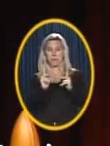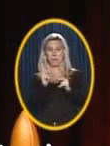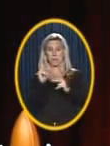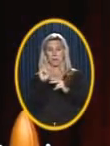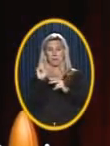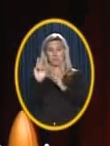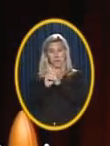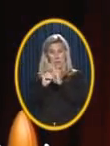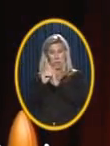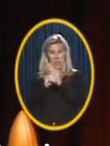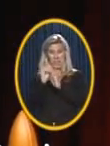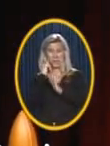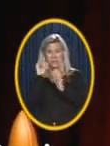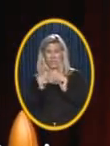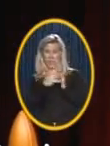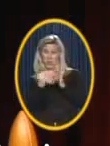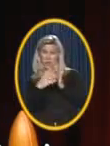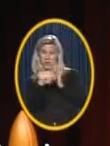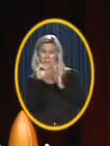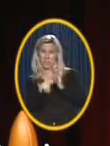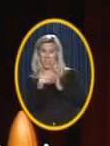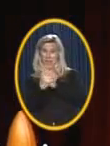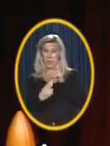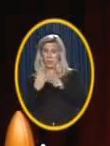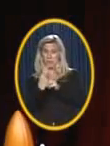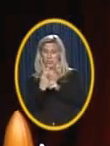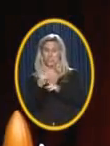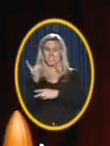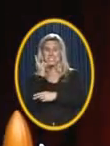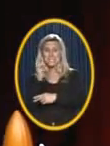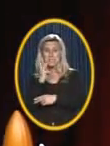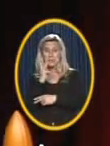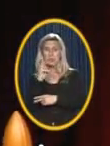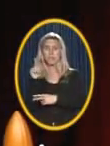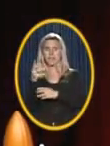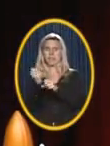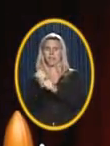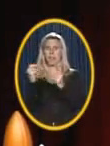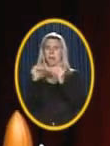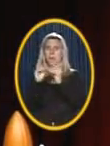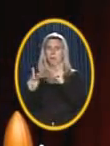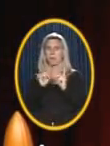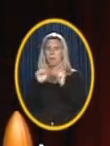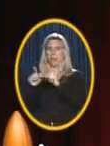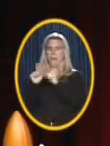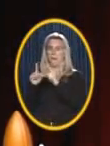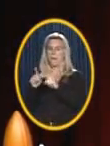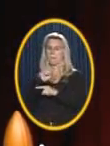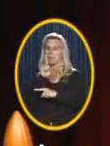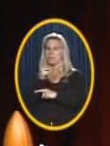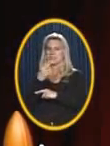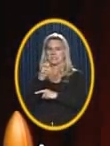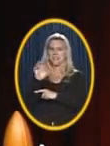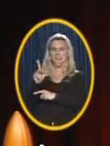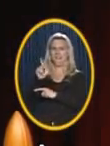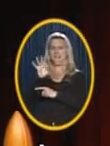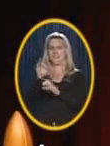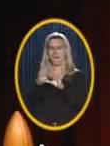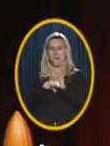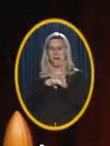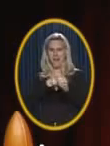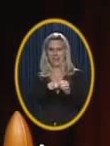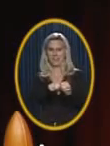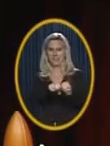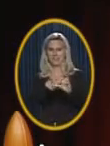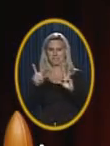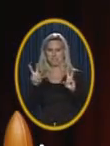Disney could duplicate that, they'd get a lot more visitors. That's one heck of, it is a heck of a ride. And John and